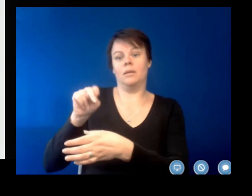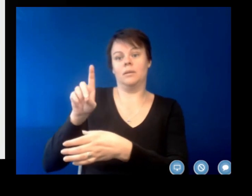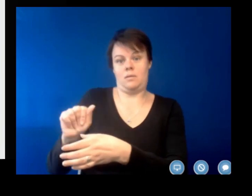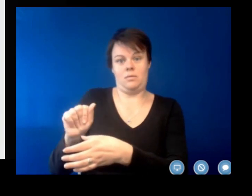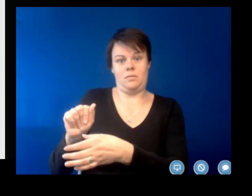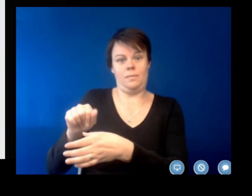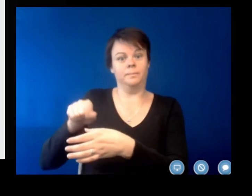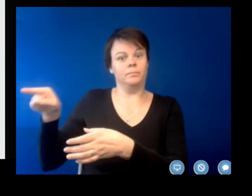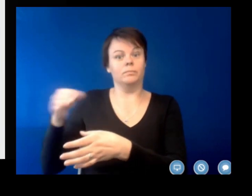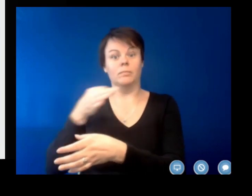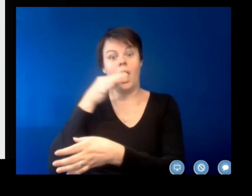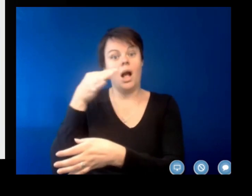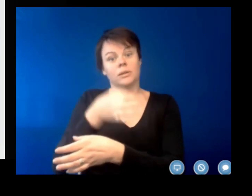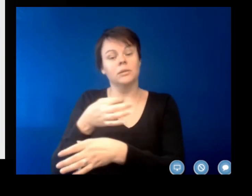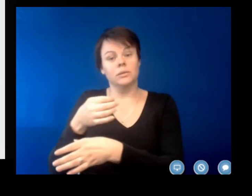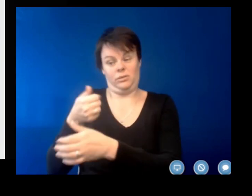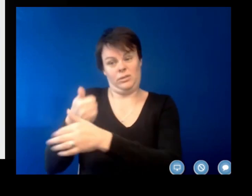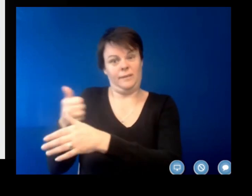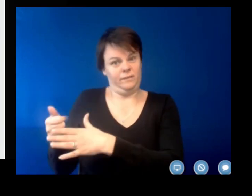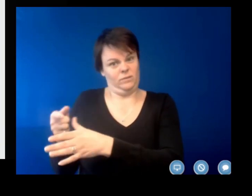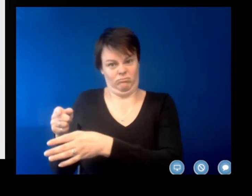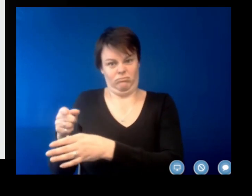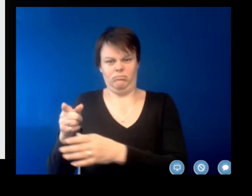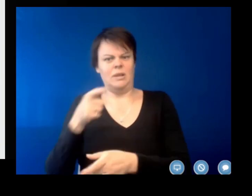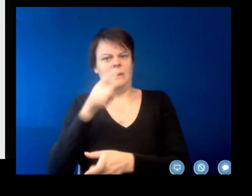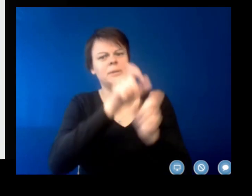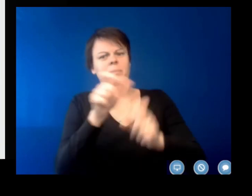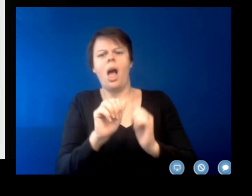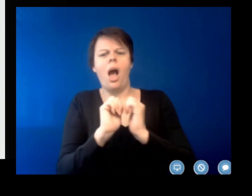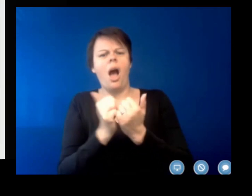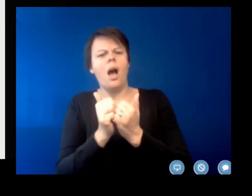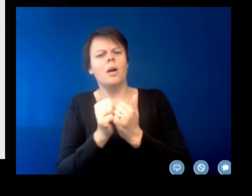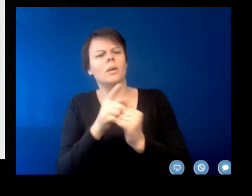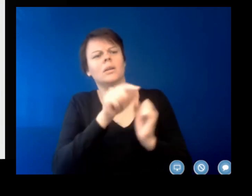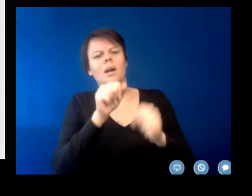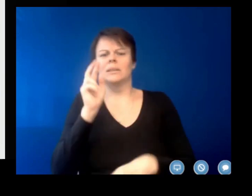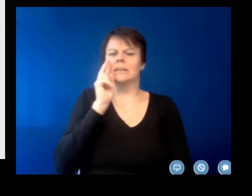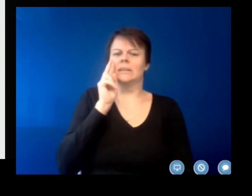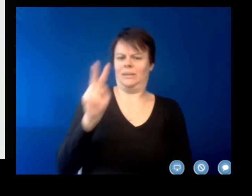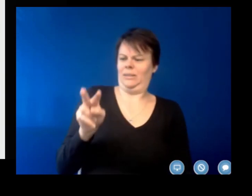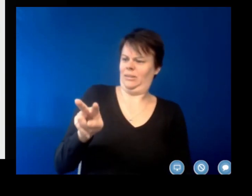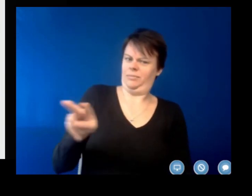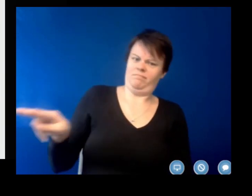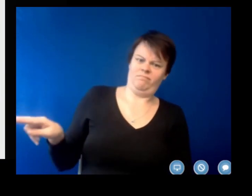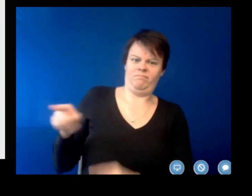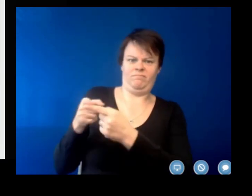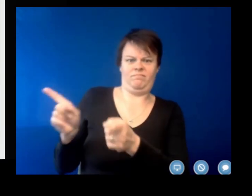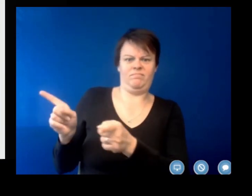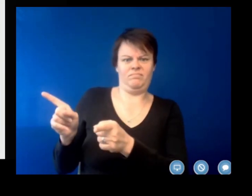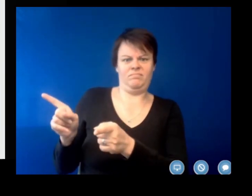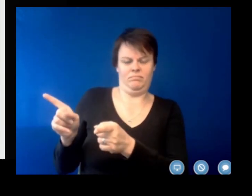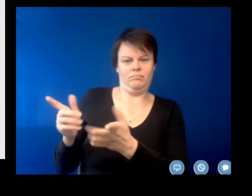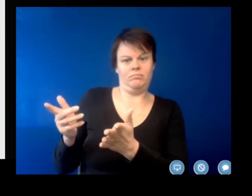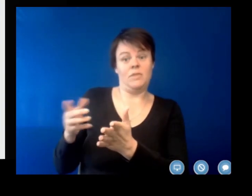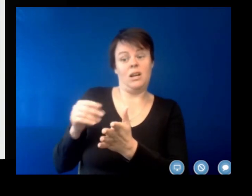reflect the differences of world society, and their understanding of world society is an addition of vicinities, what I